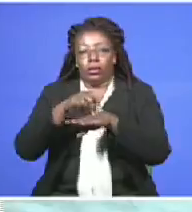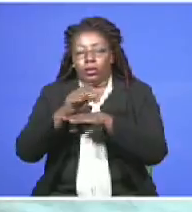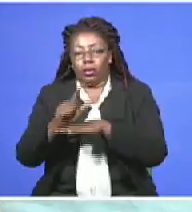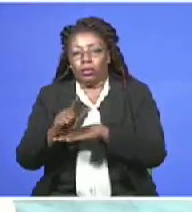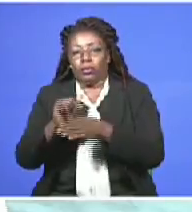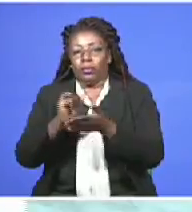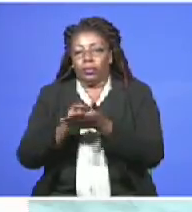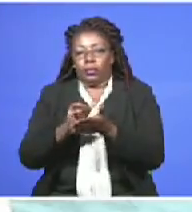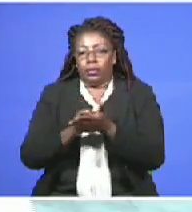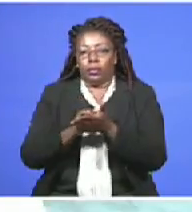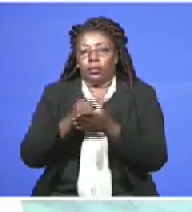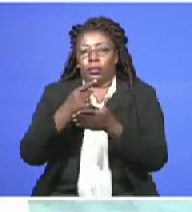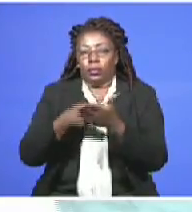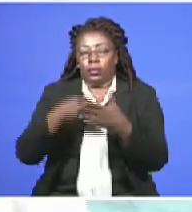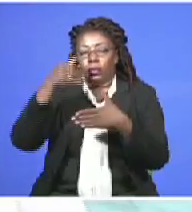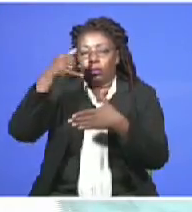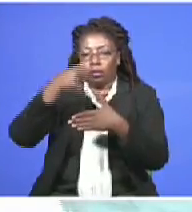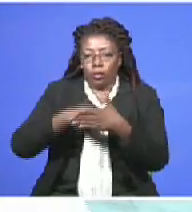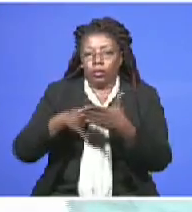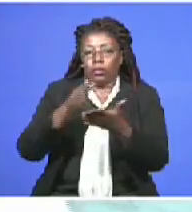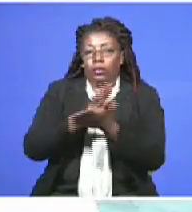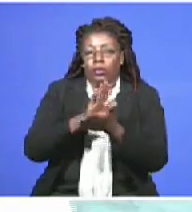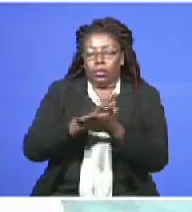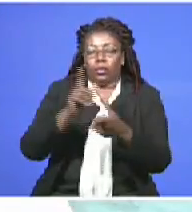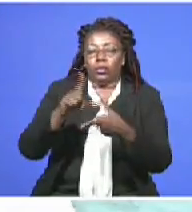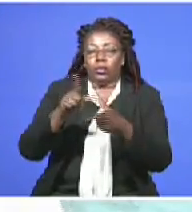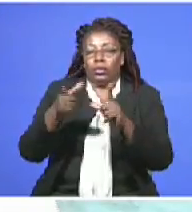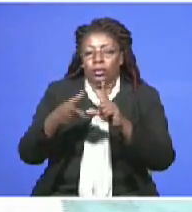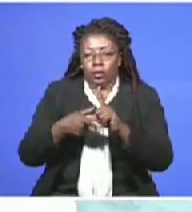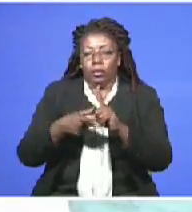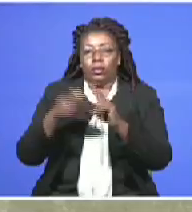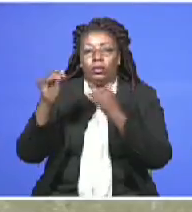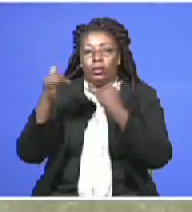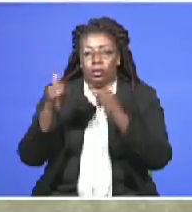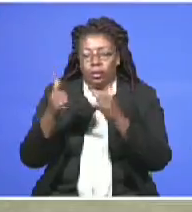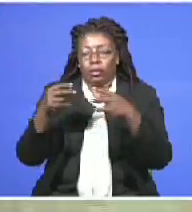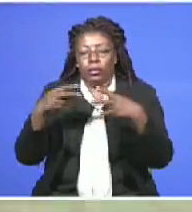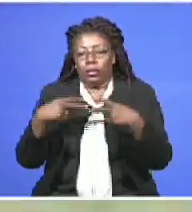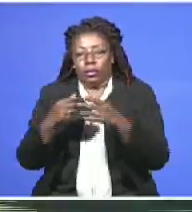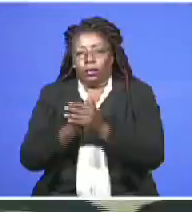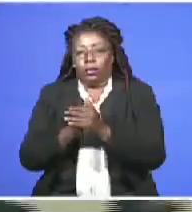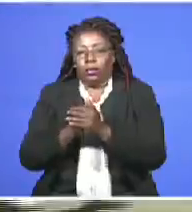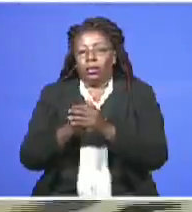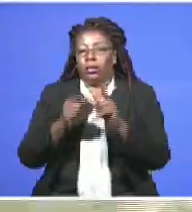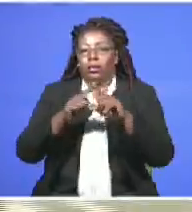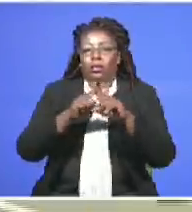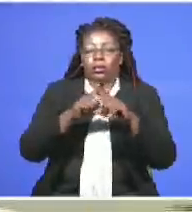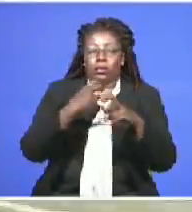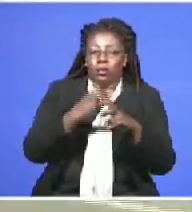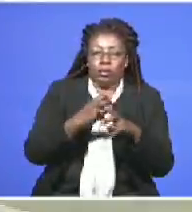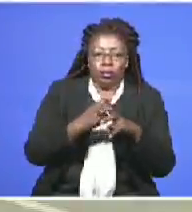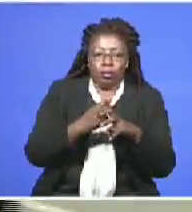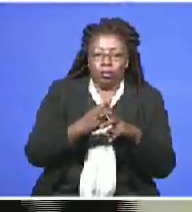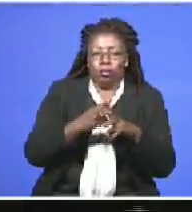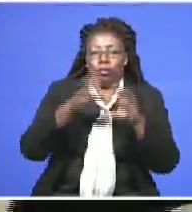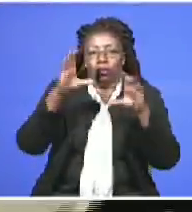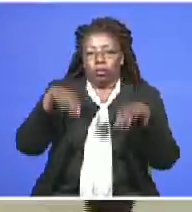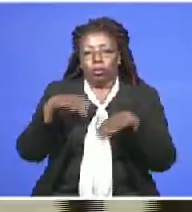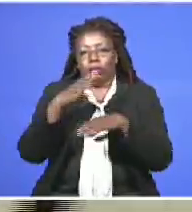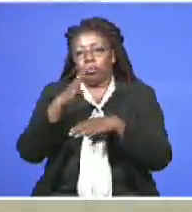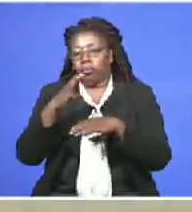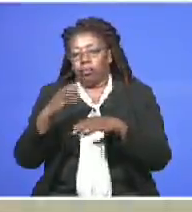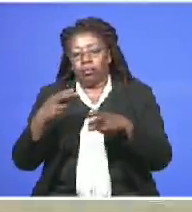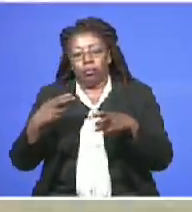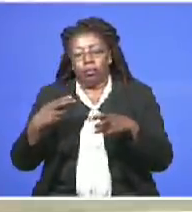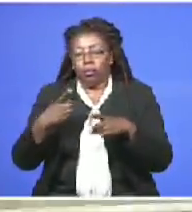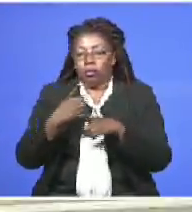so that's what inter-school league play, basketball, comprises of. It's very difficult. It can be